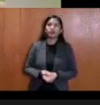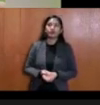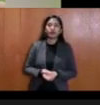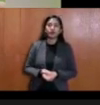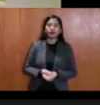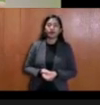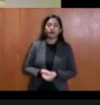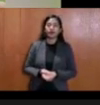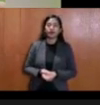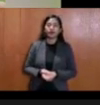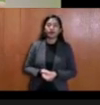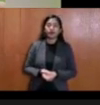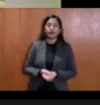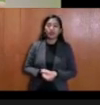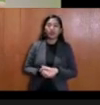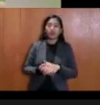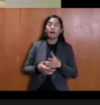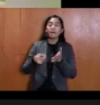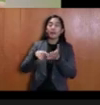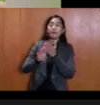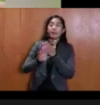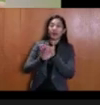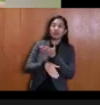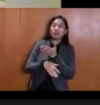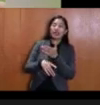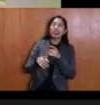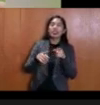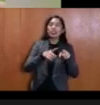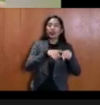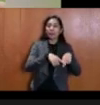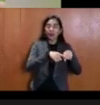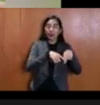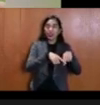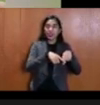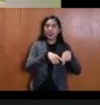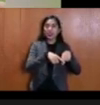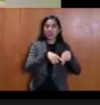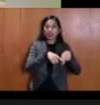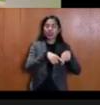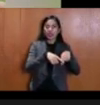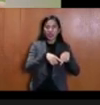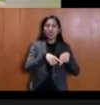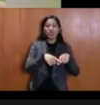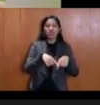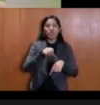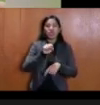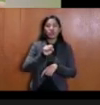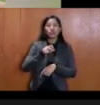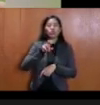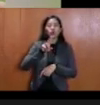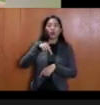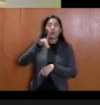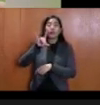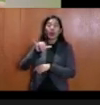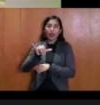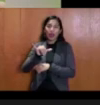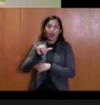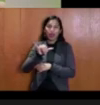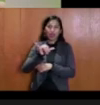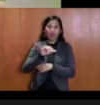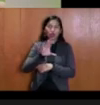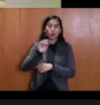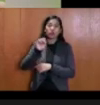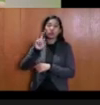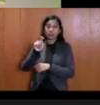the paid back by based on the acquisition, the supply cost of Meralco. So you can, we have that